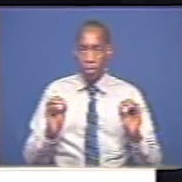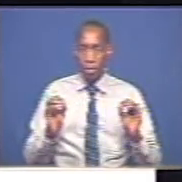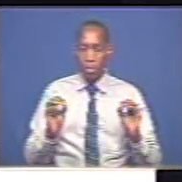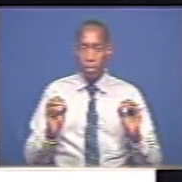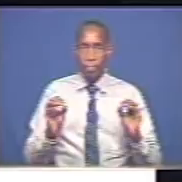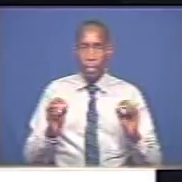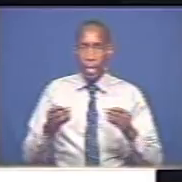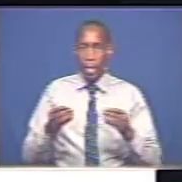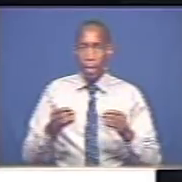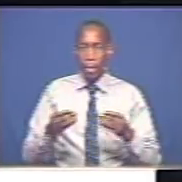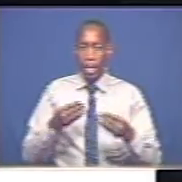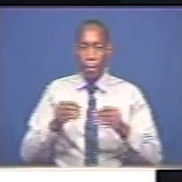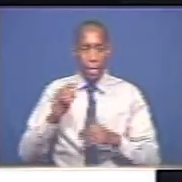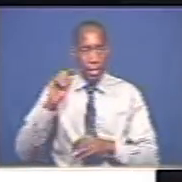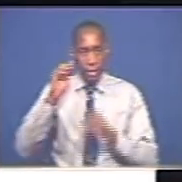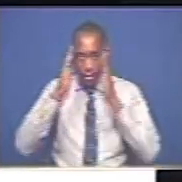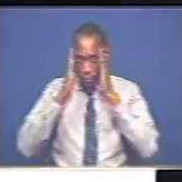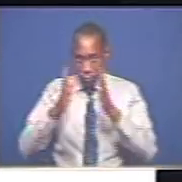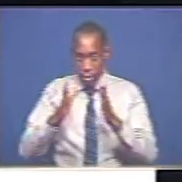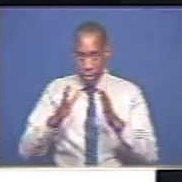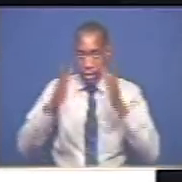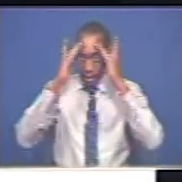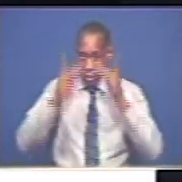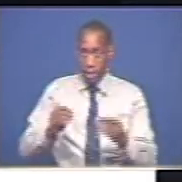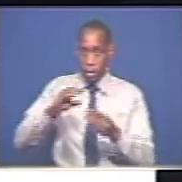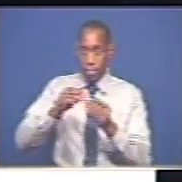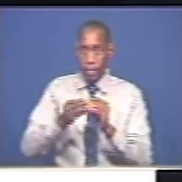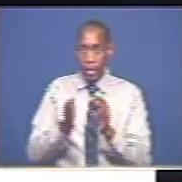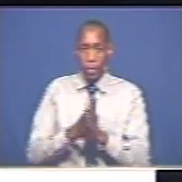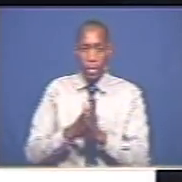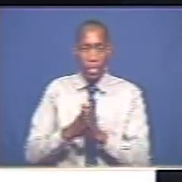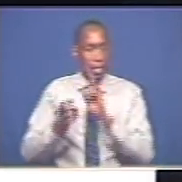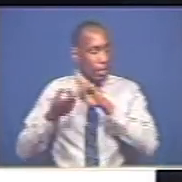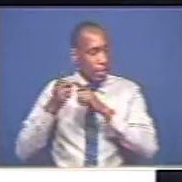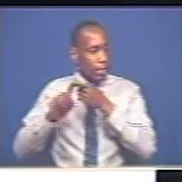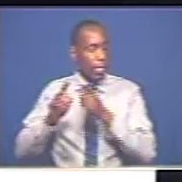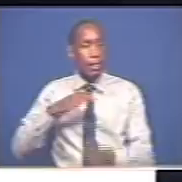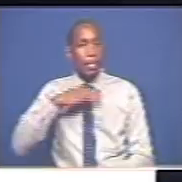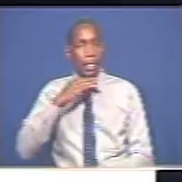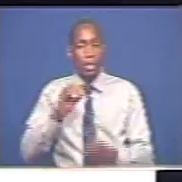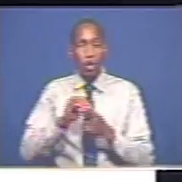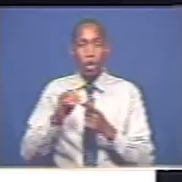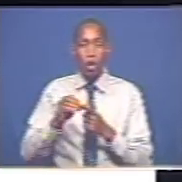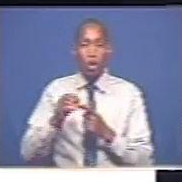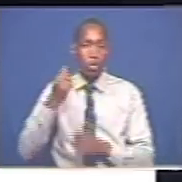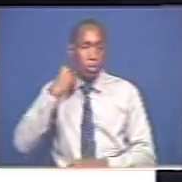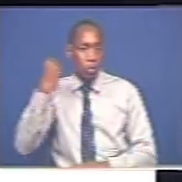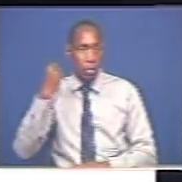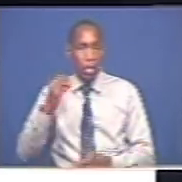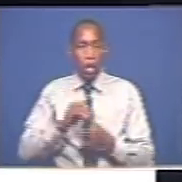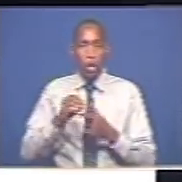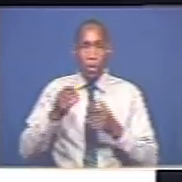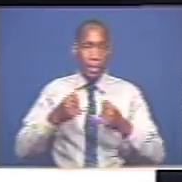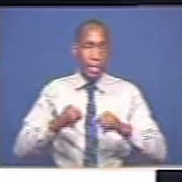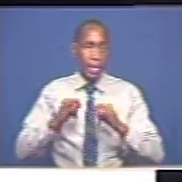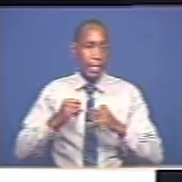ability to think, concentrate or make decisions, and recurrent thoughts of death or suicide or attempted suicide.